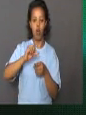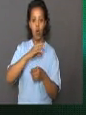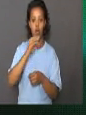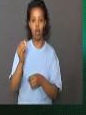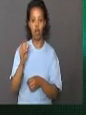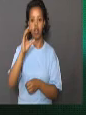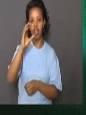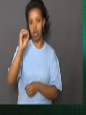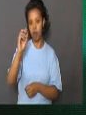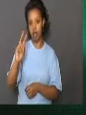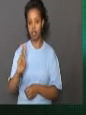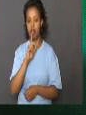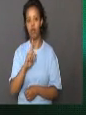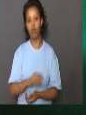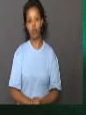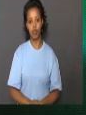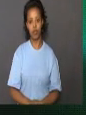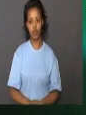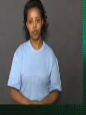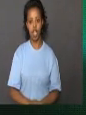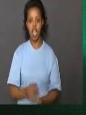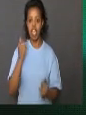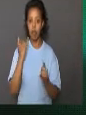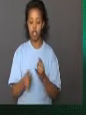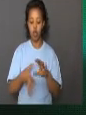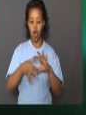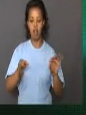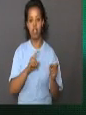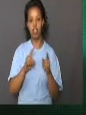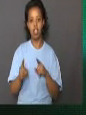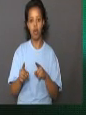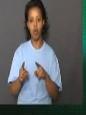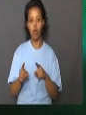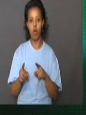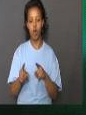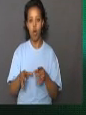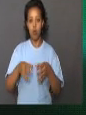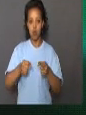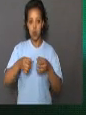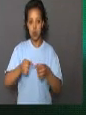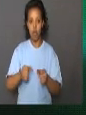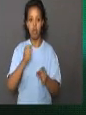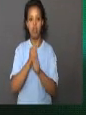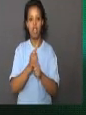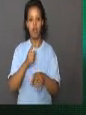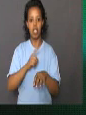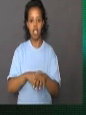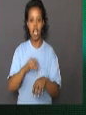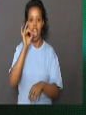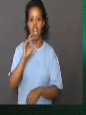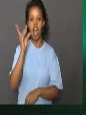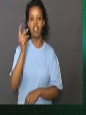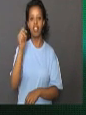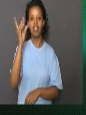carbon dioxide. The last statement, in yogurt fermentation, lactic